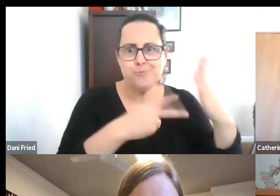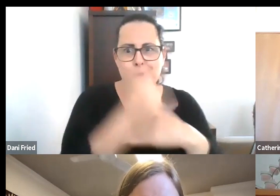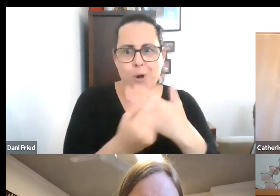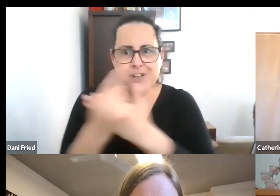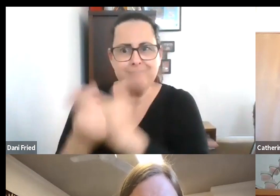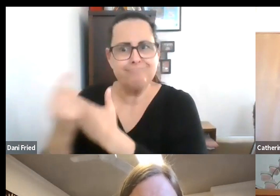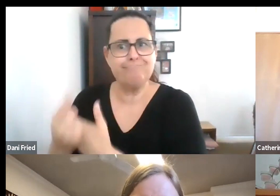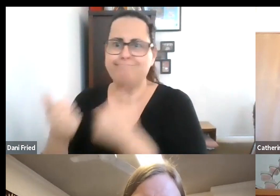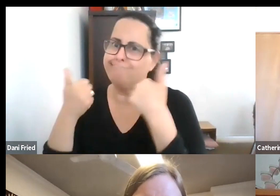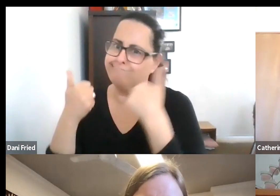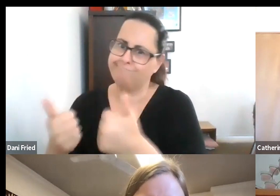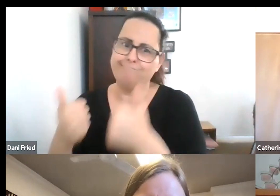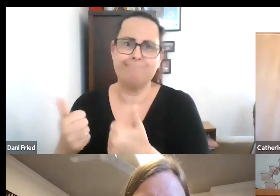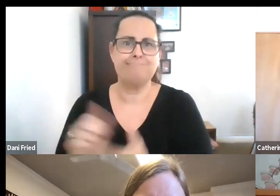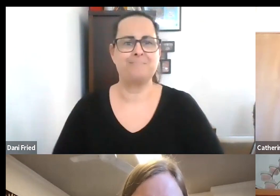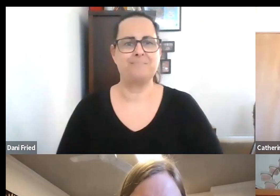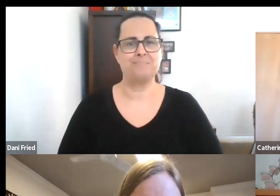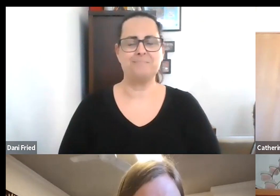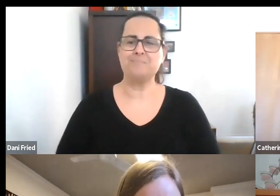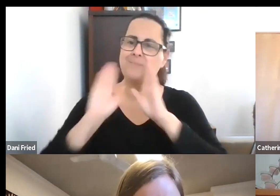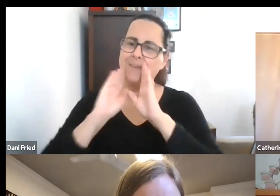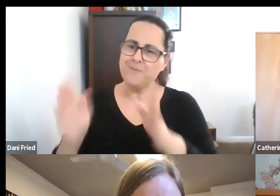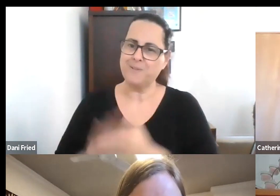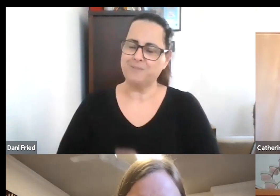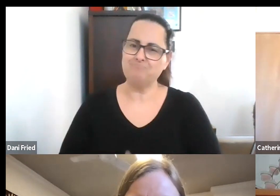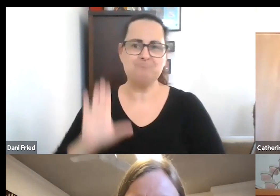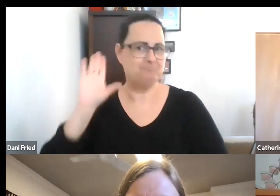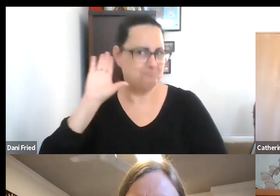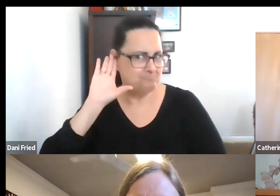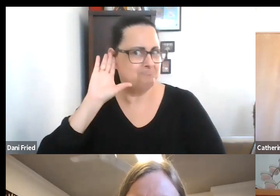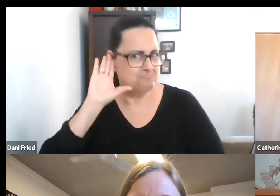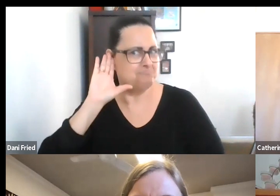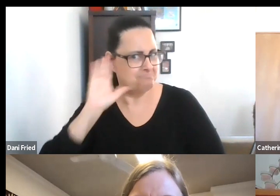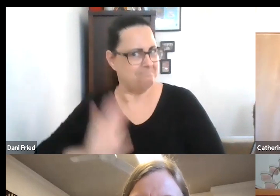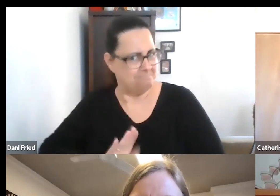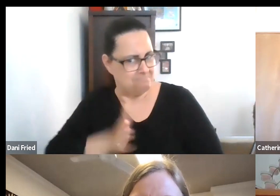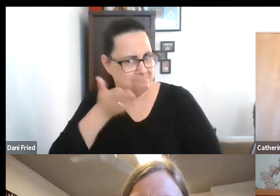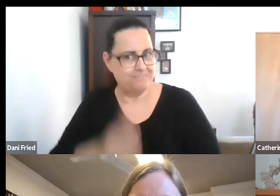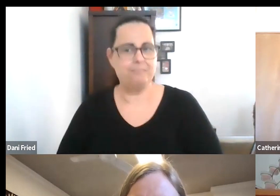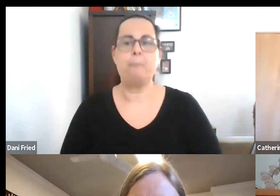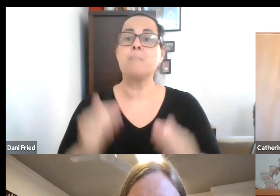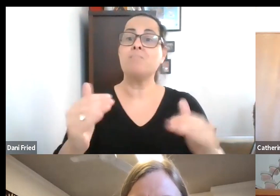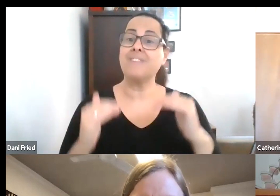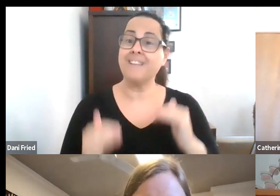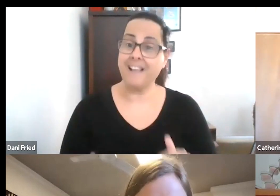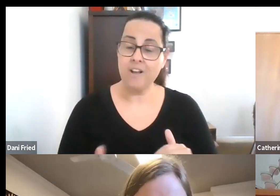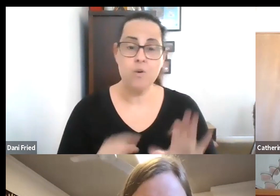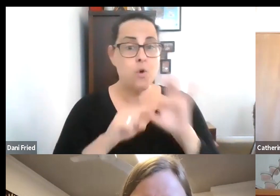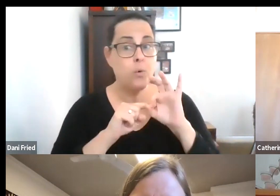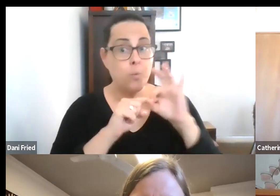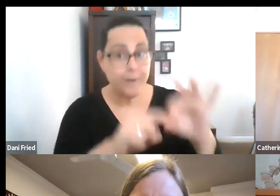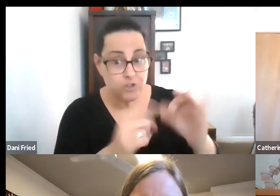much needed. That's for sure. So that was very lovely to hear. And we will now move on to our question and